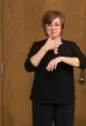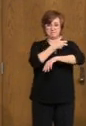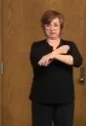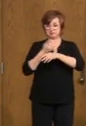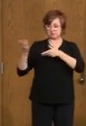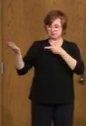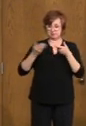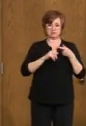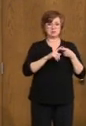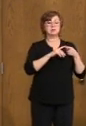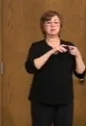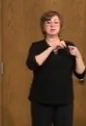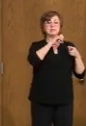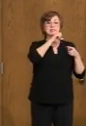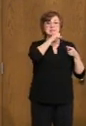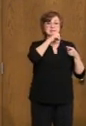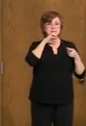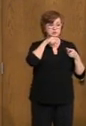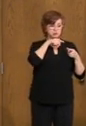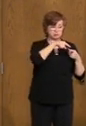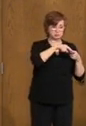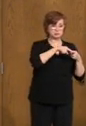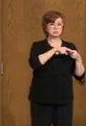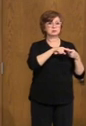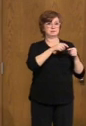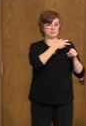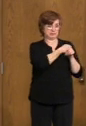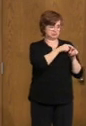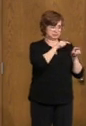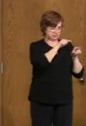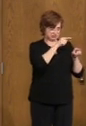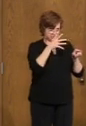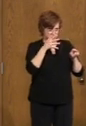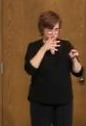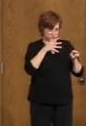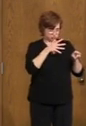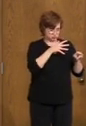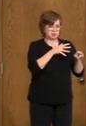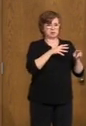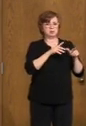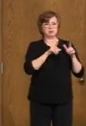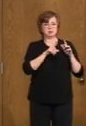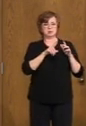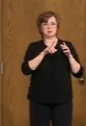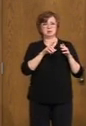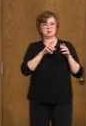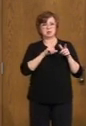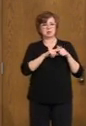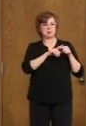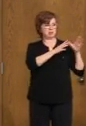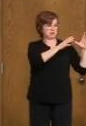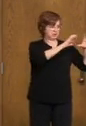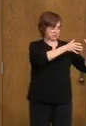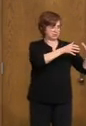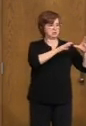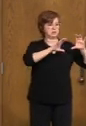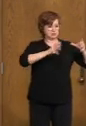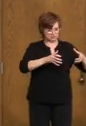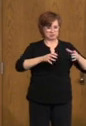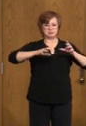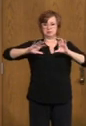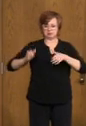the elderly in our population, and start creeping those vaccines and the availability of those vaccines down through the age groups in